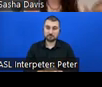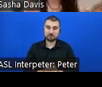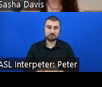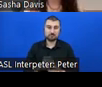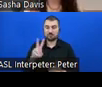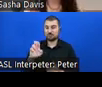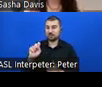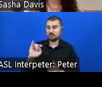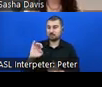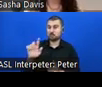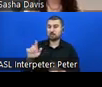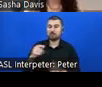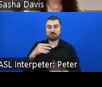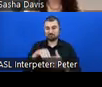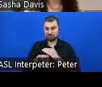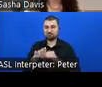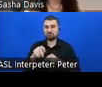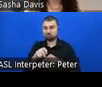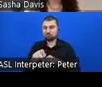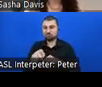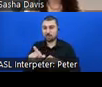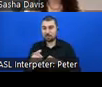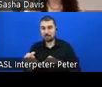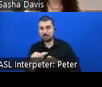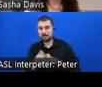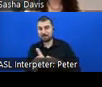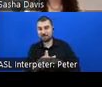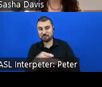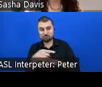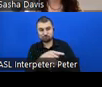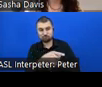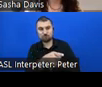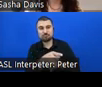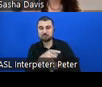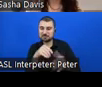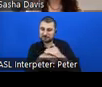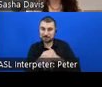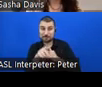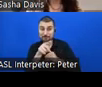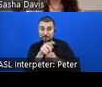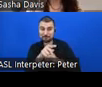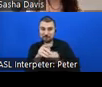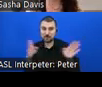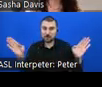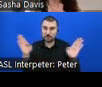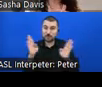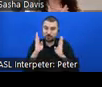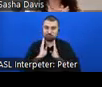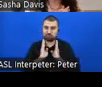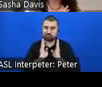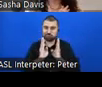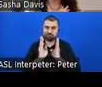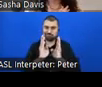vestibule and you were to make a left and then come through, you would enter this very narrow